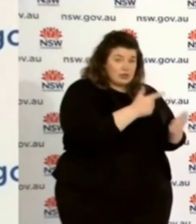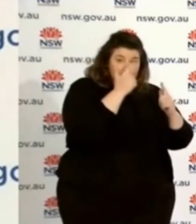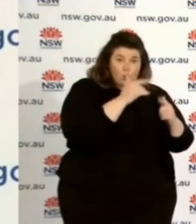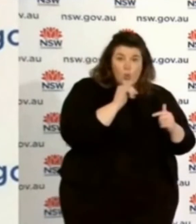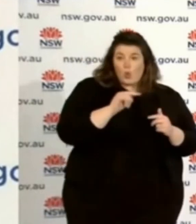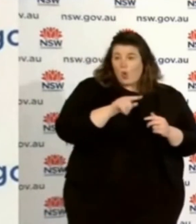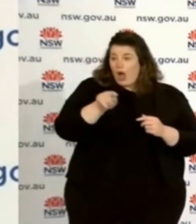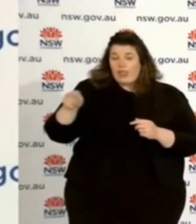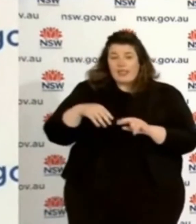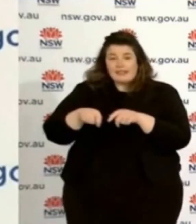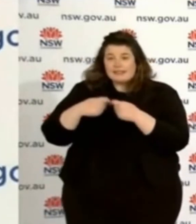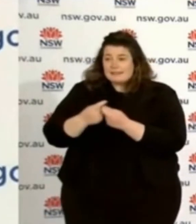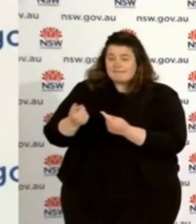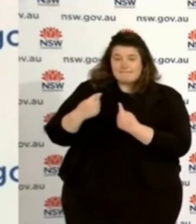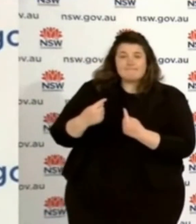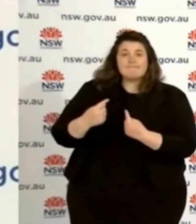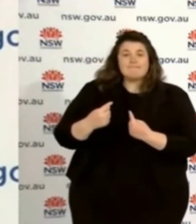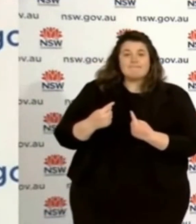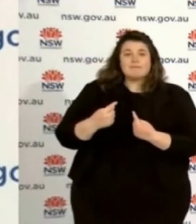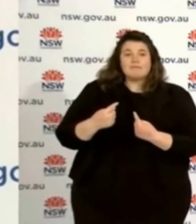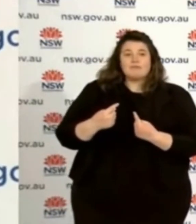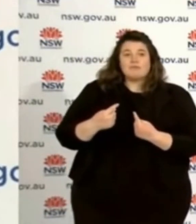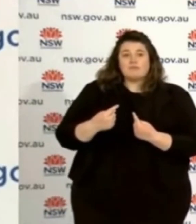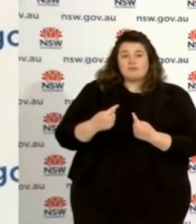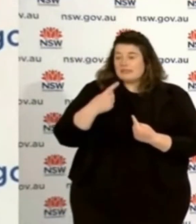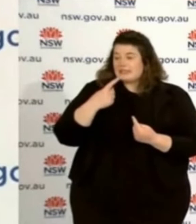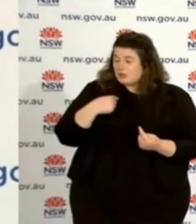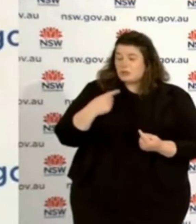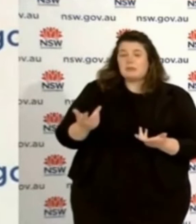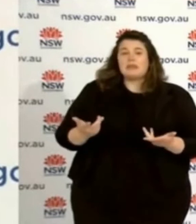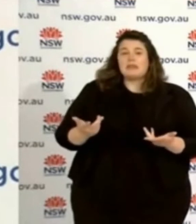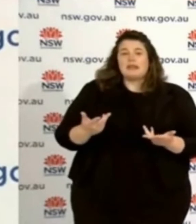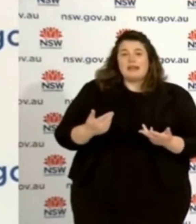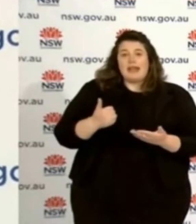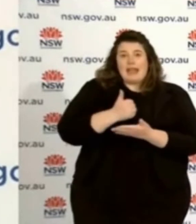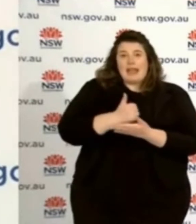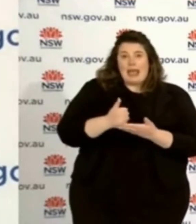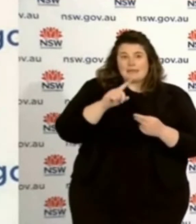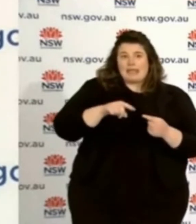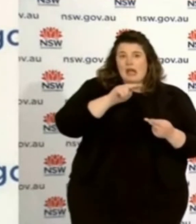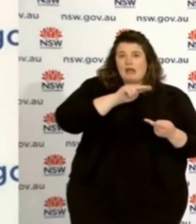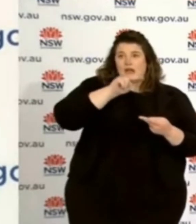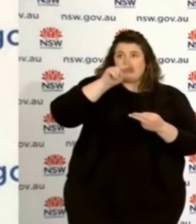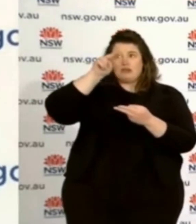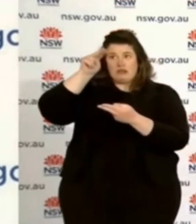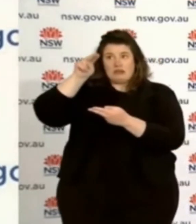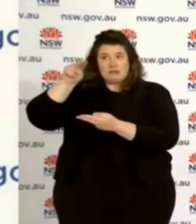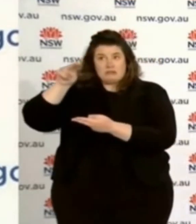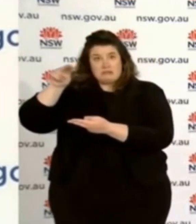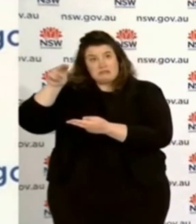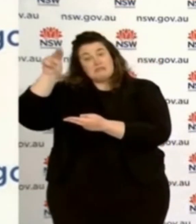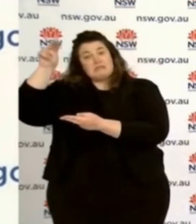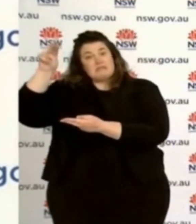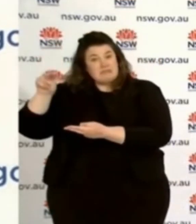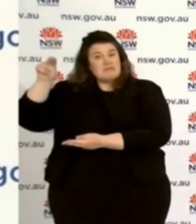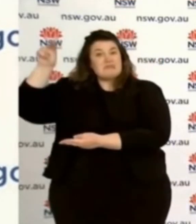give government advice to say, well, Premier, the case numbers are actually following the trajectory we thought they would, so